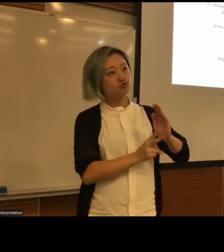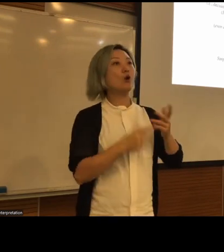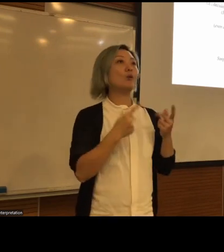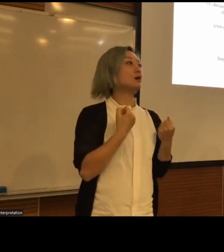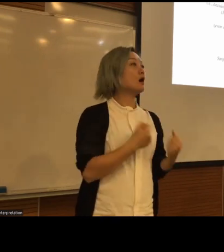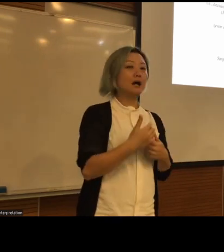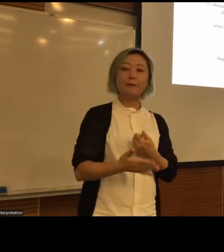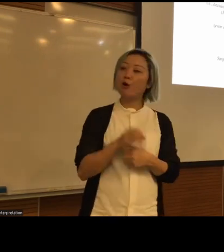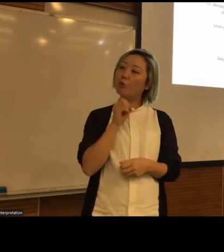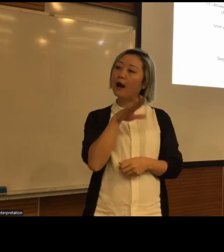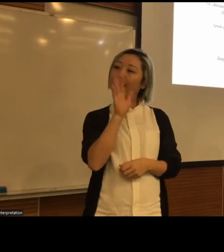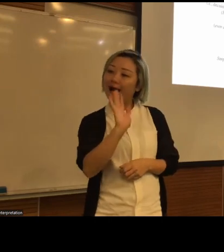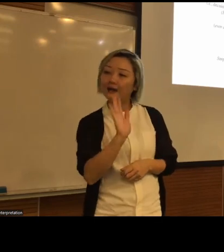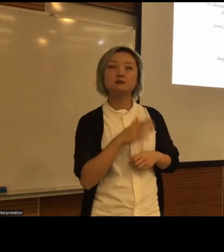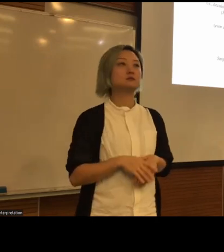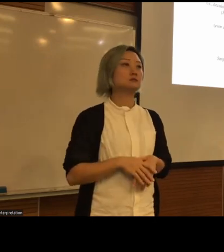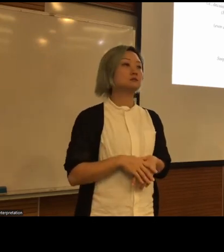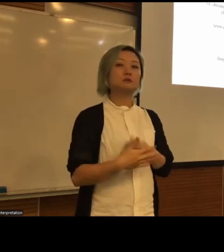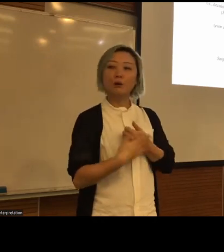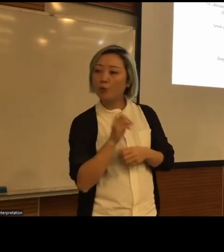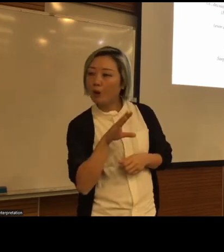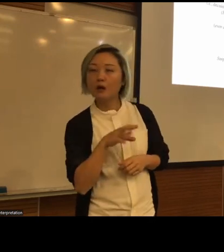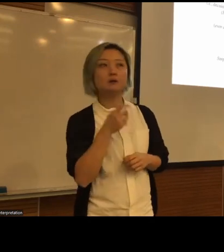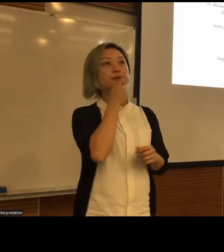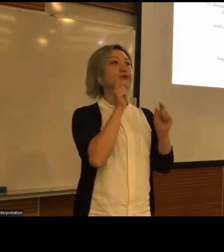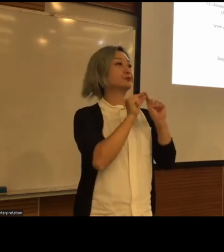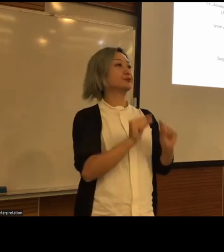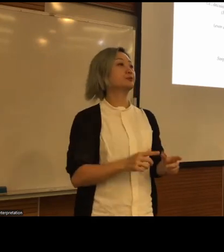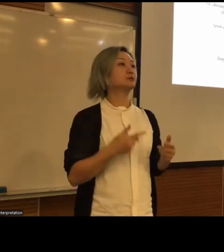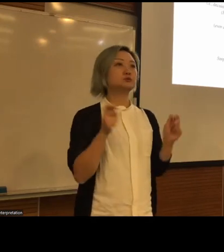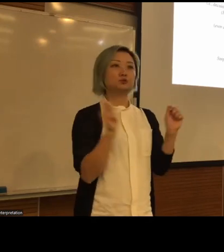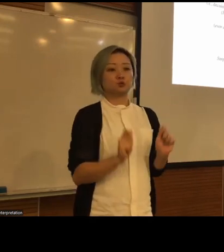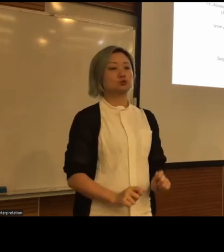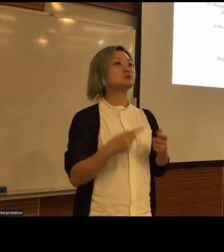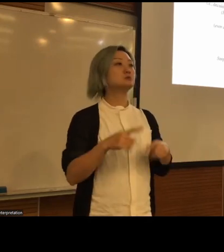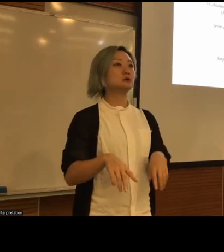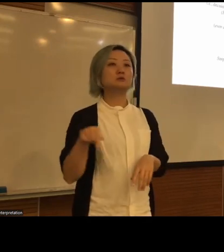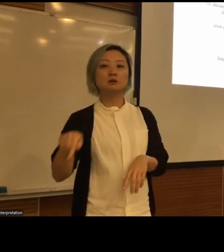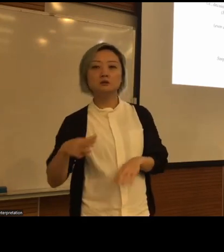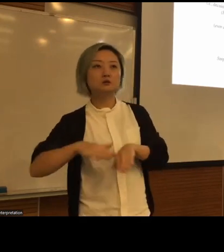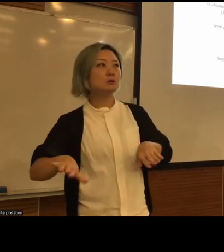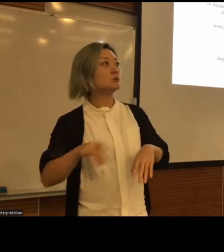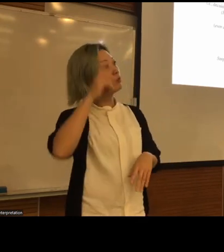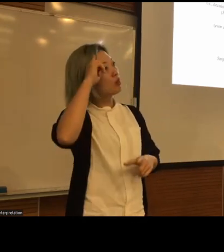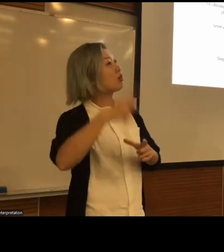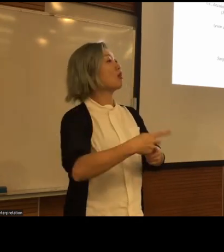this or that, and they just say it spontaneously in the other language. So there must be very little linguistic